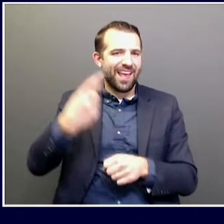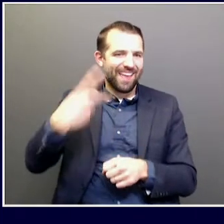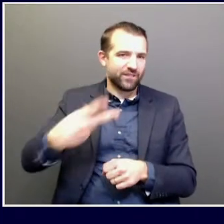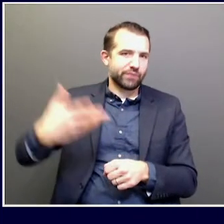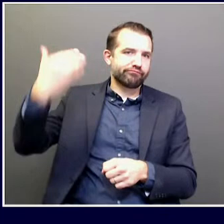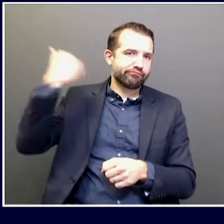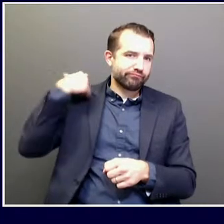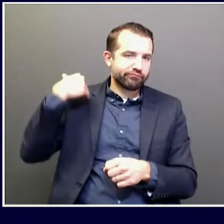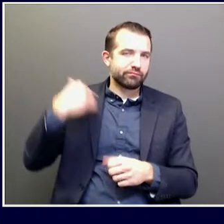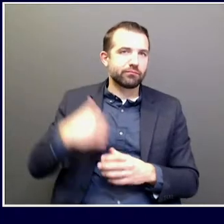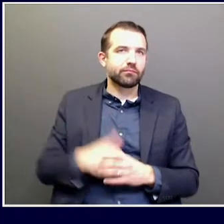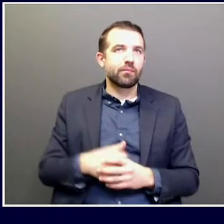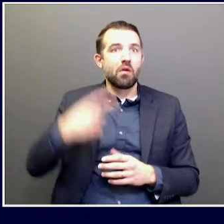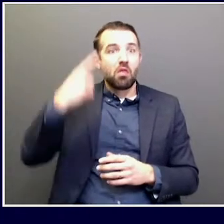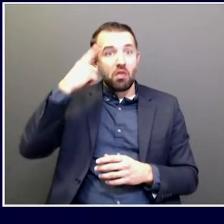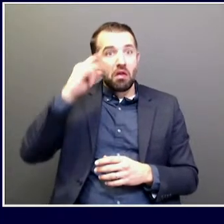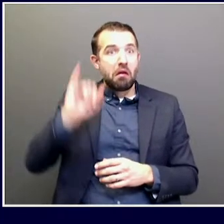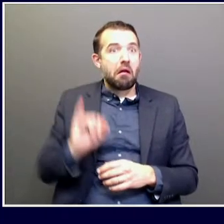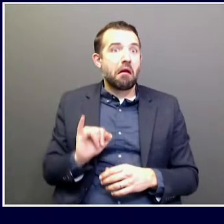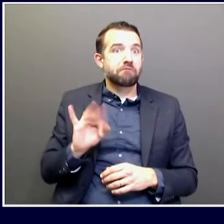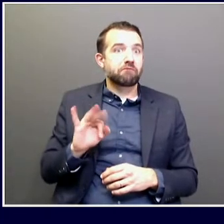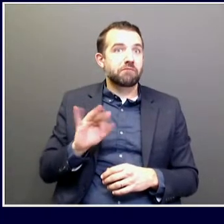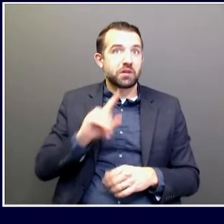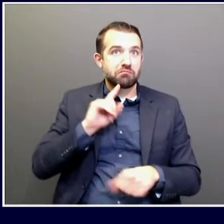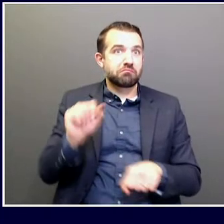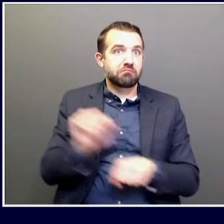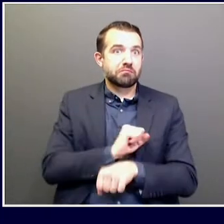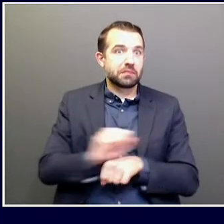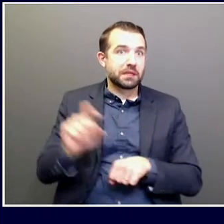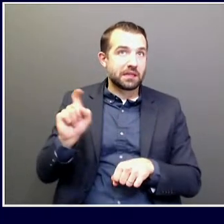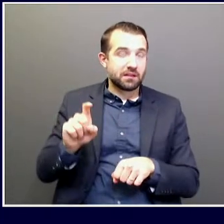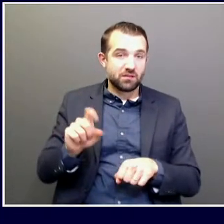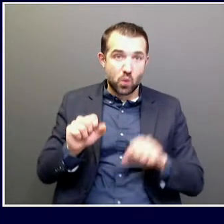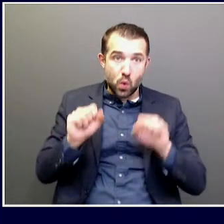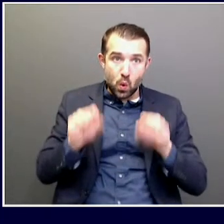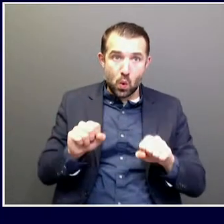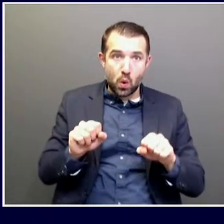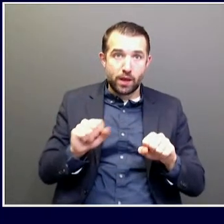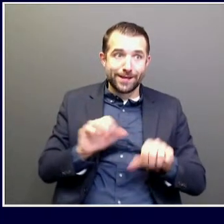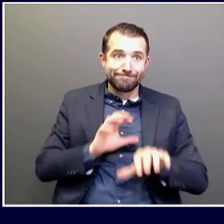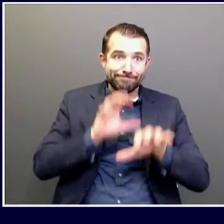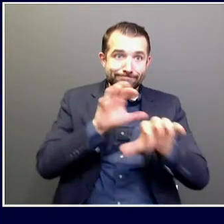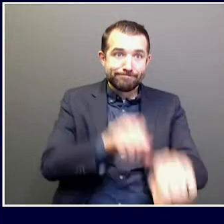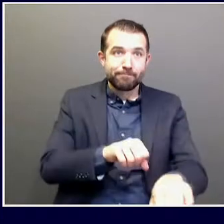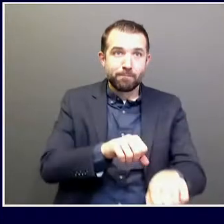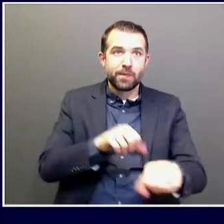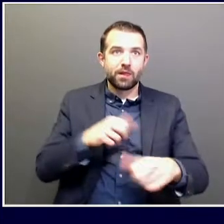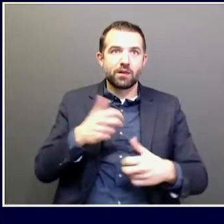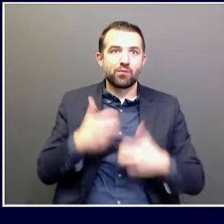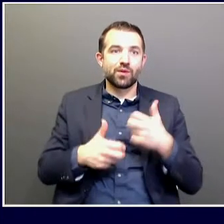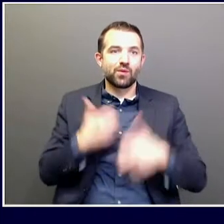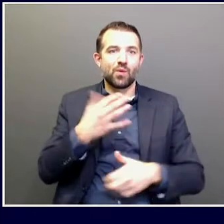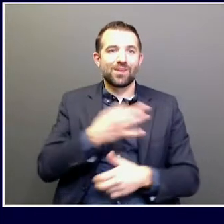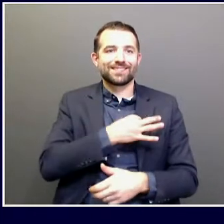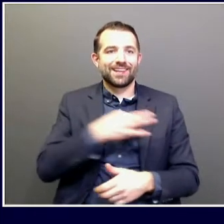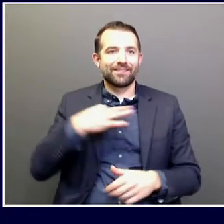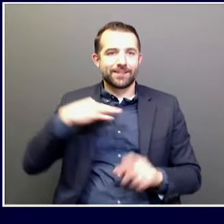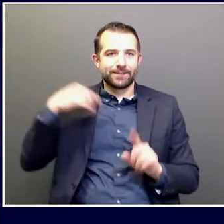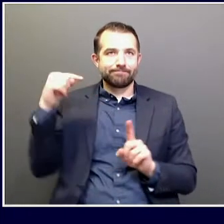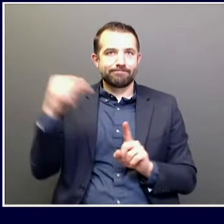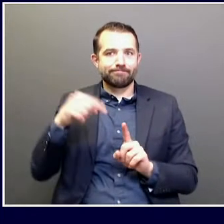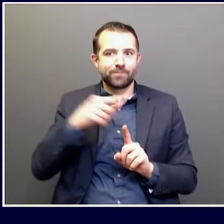like that if the need, if it rose to that level. But the staffing is the issue there, I think, primarily. And